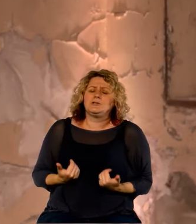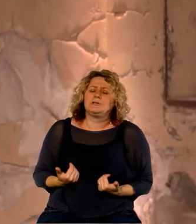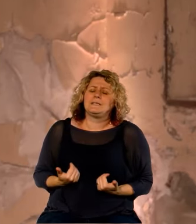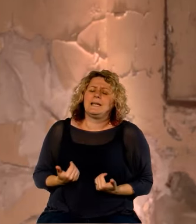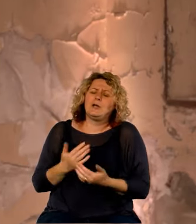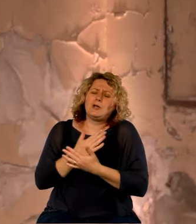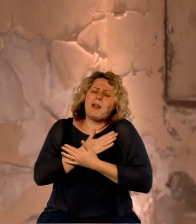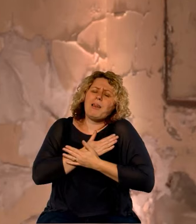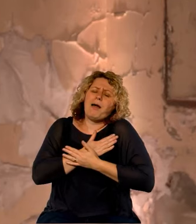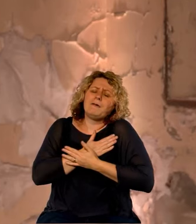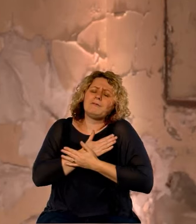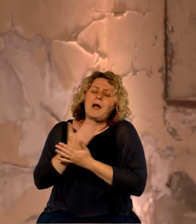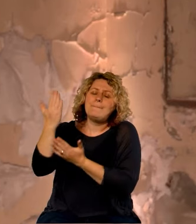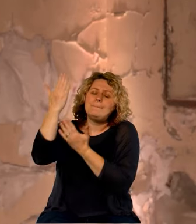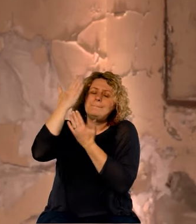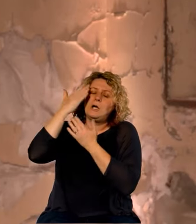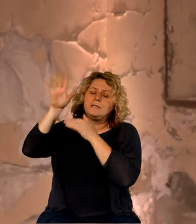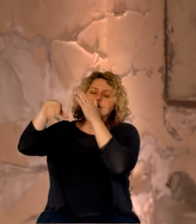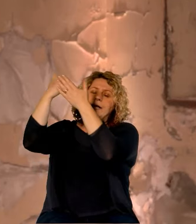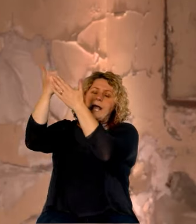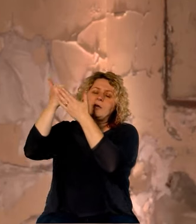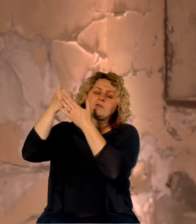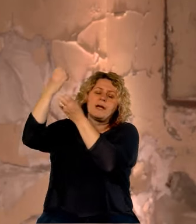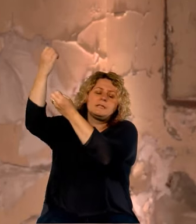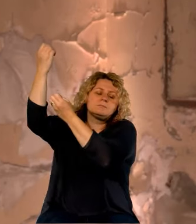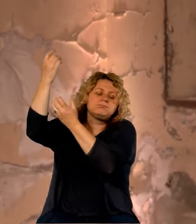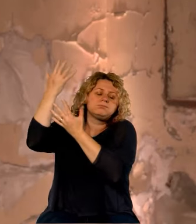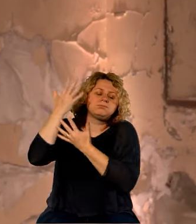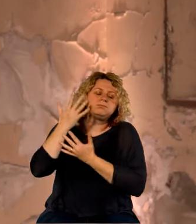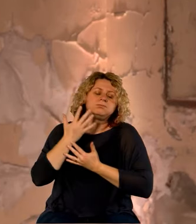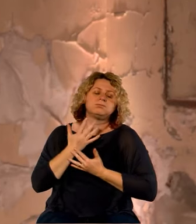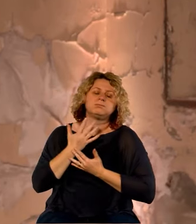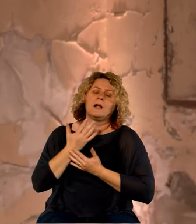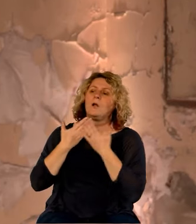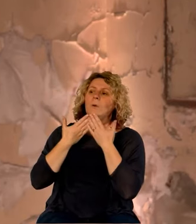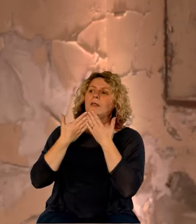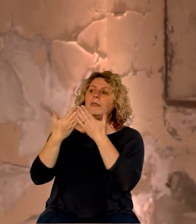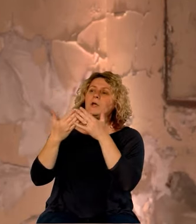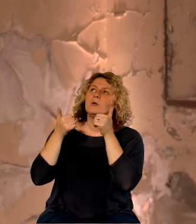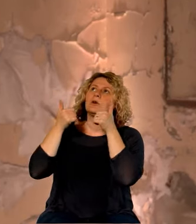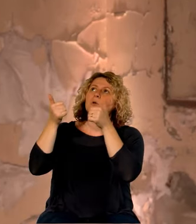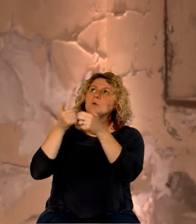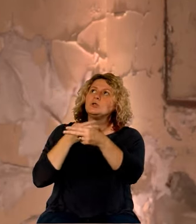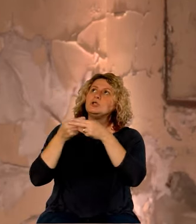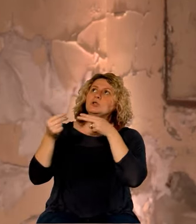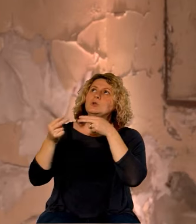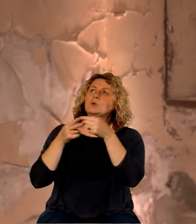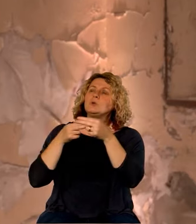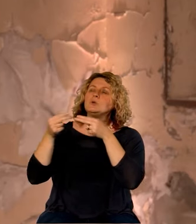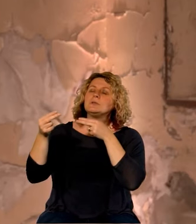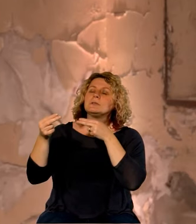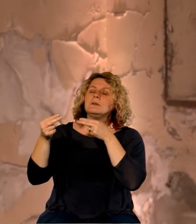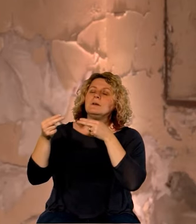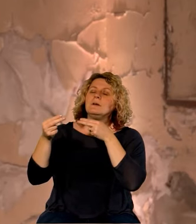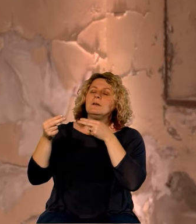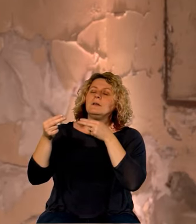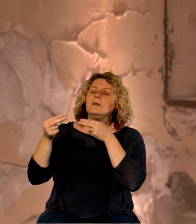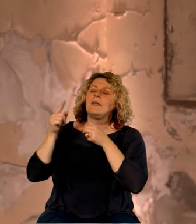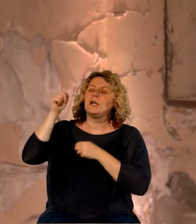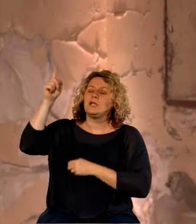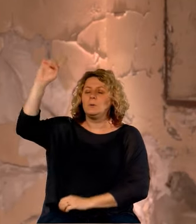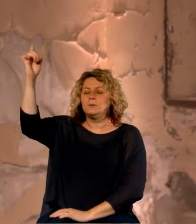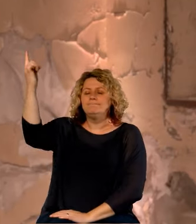grace. We thank you for the good news of your gospel, that you so loved the world that you sent your one and only Son,